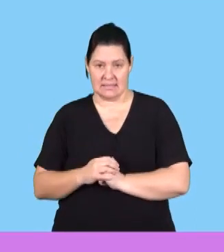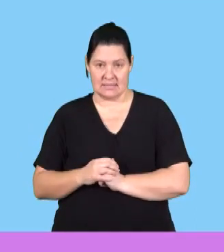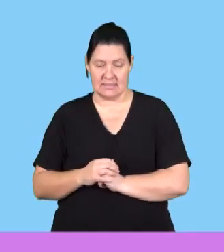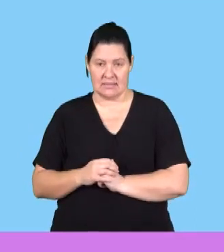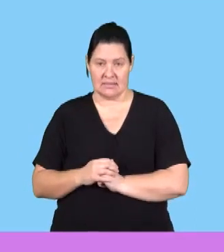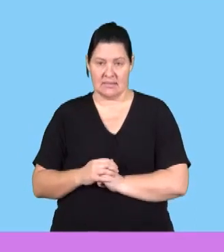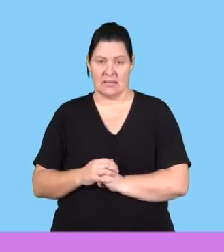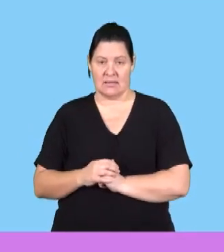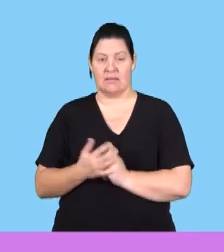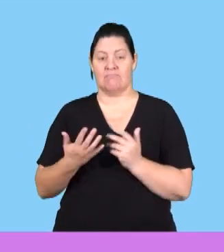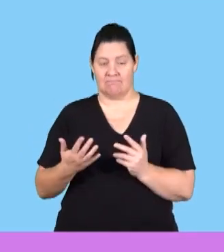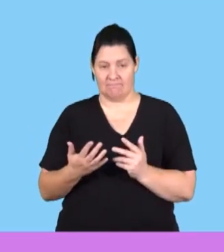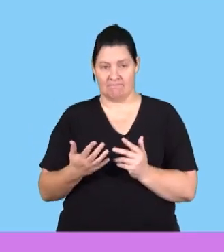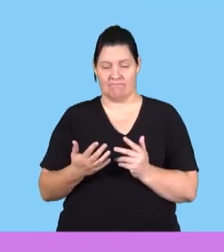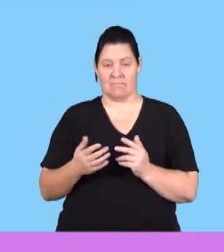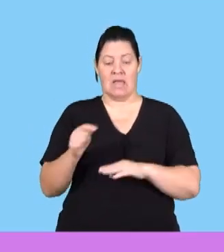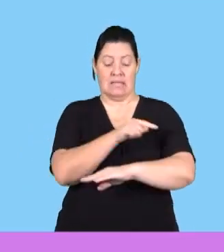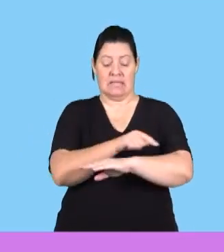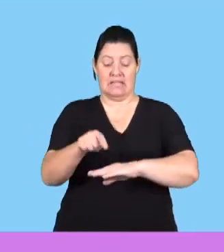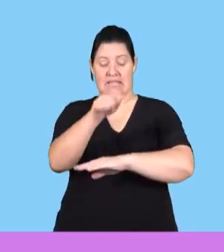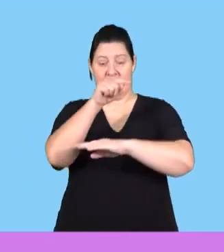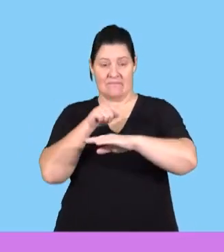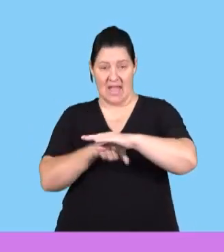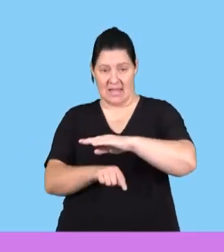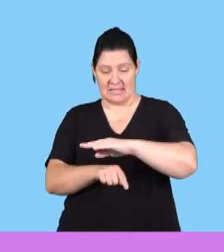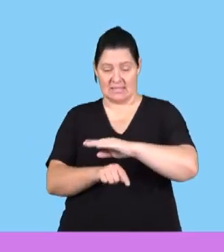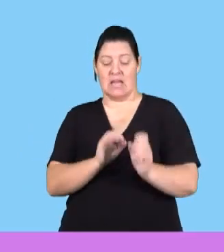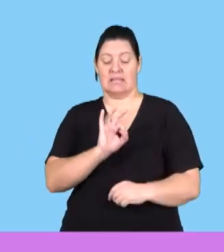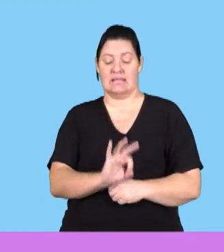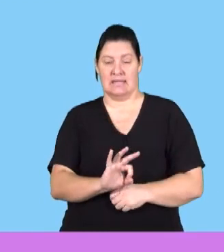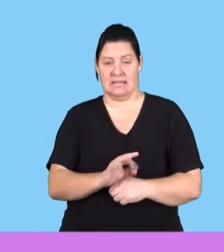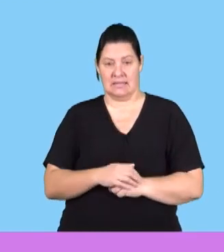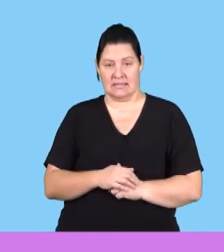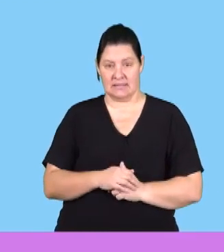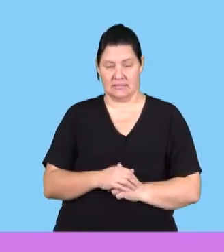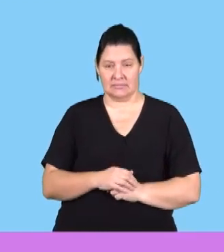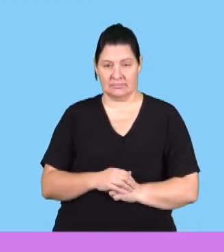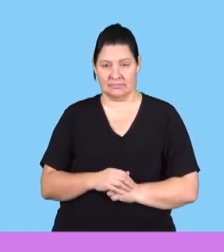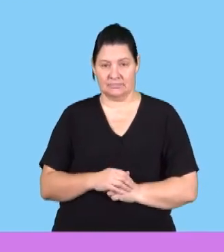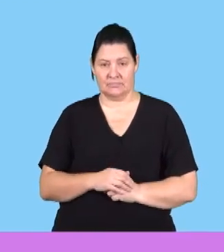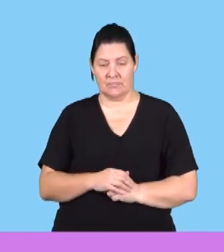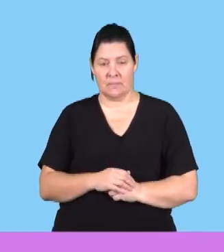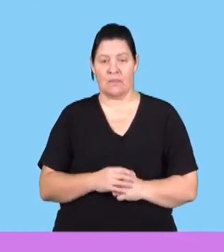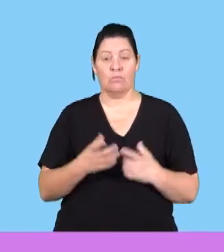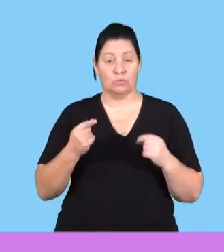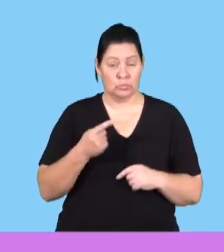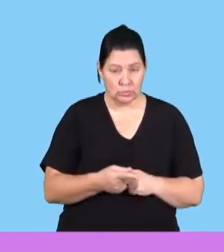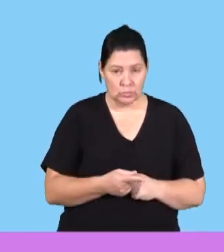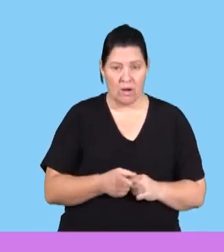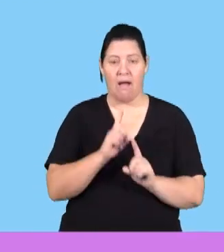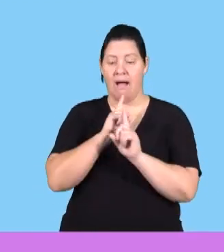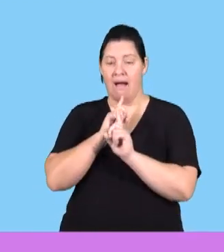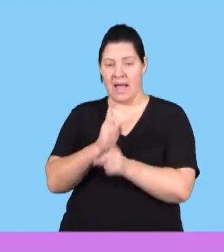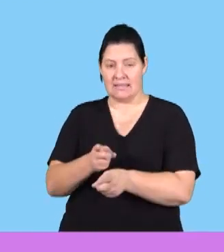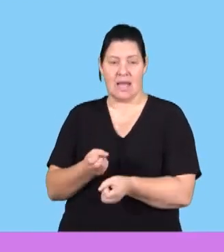the 1.88, And I'll divide that value by 3. So as soon as I do that, I'll